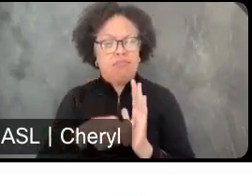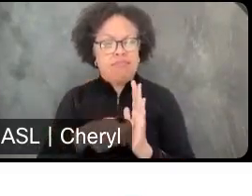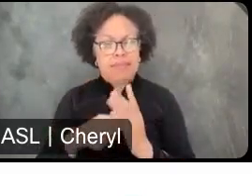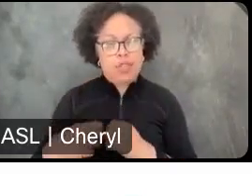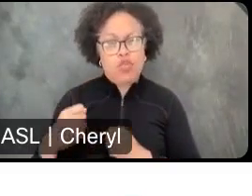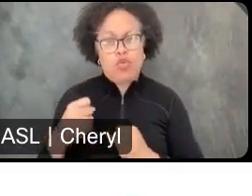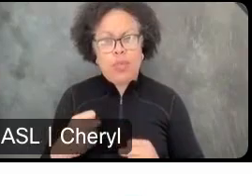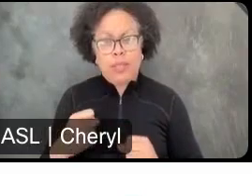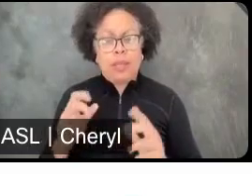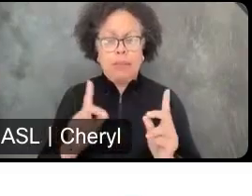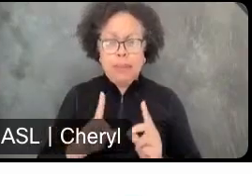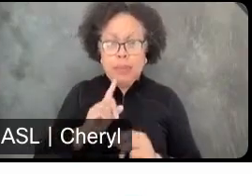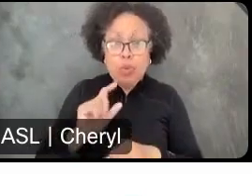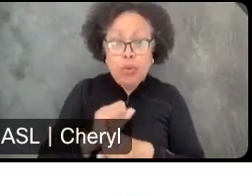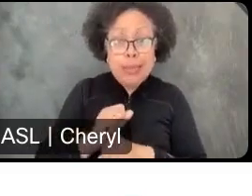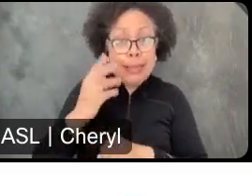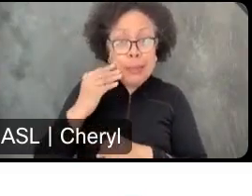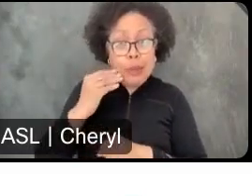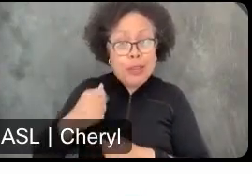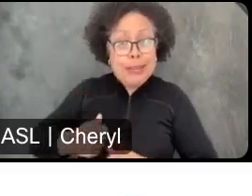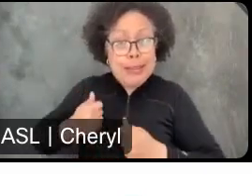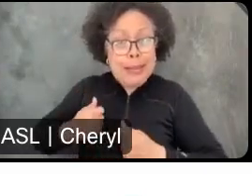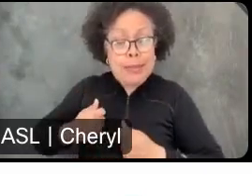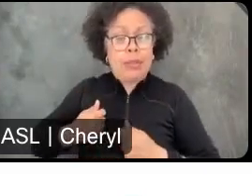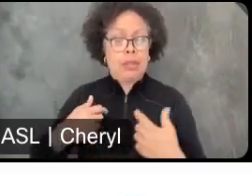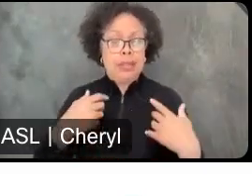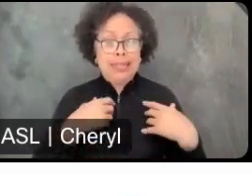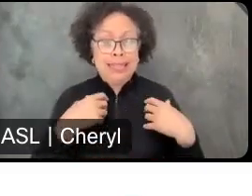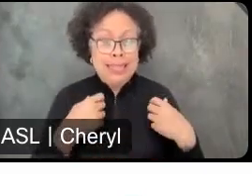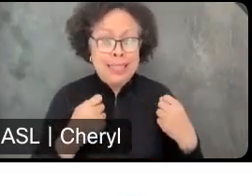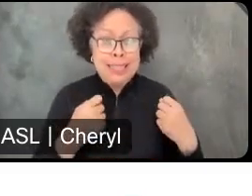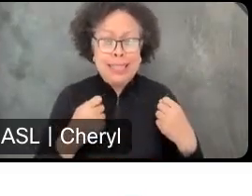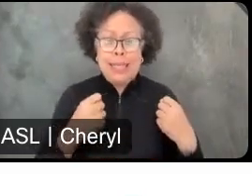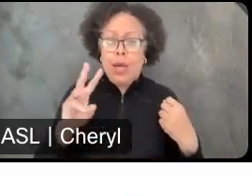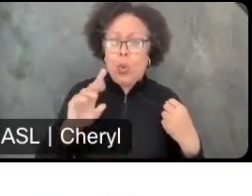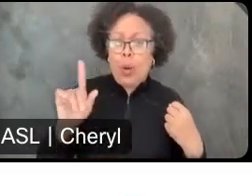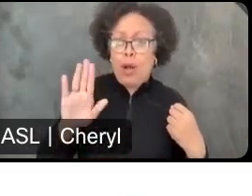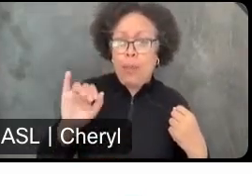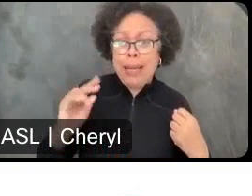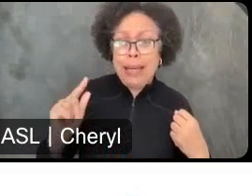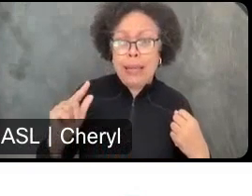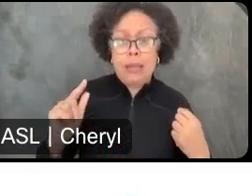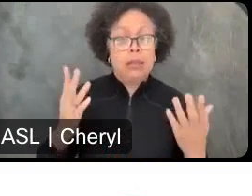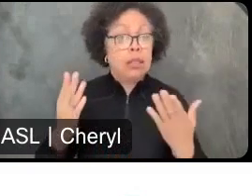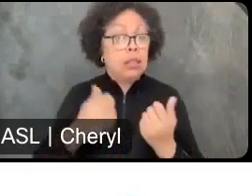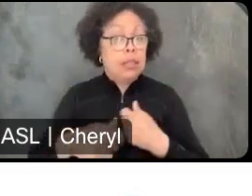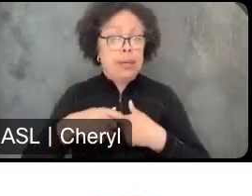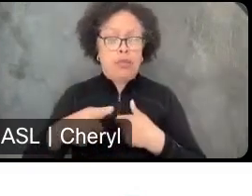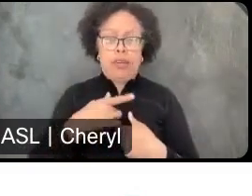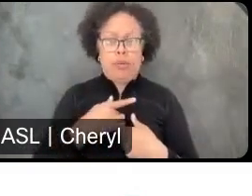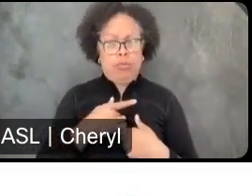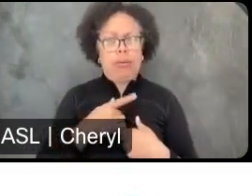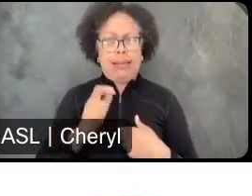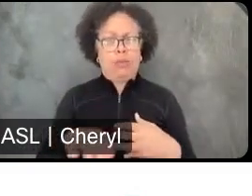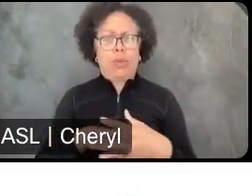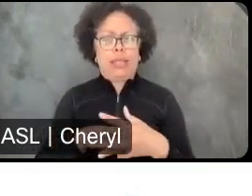lived experiences, healing, and well-being. If at any point you need to take a break, we encourage you